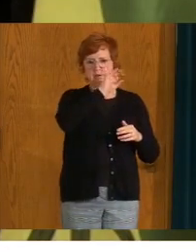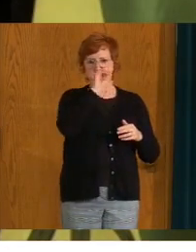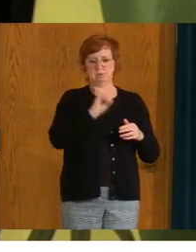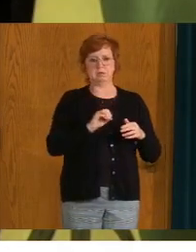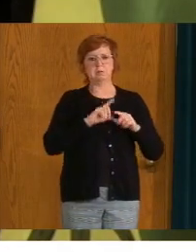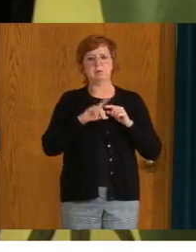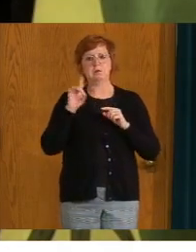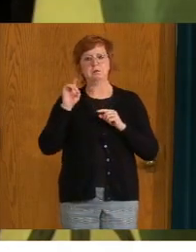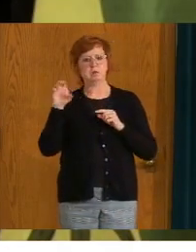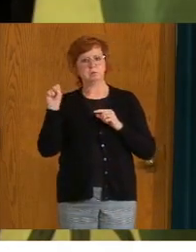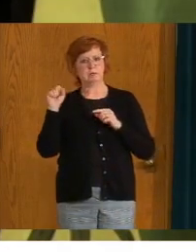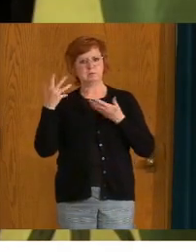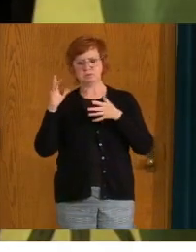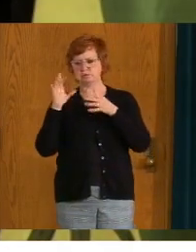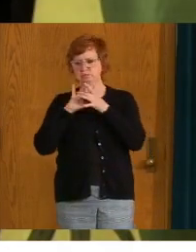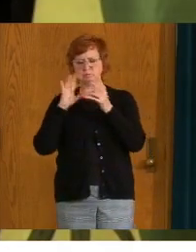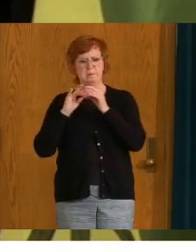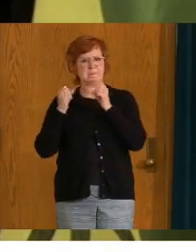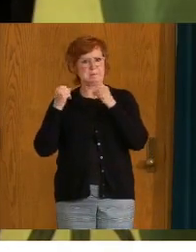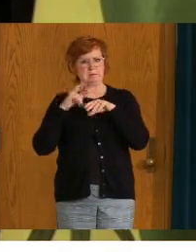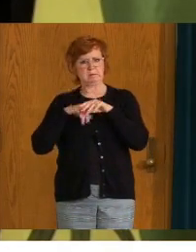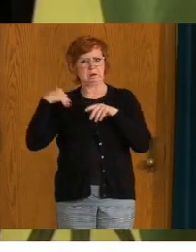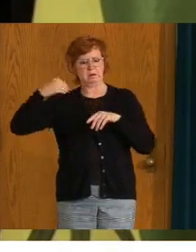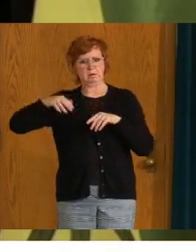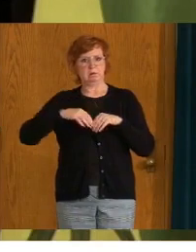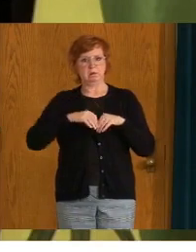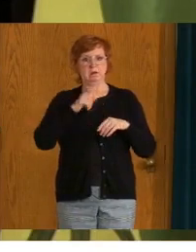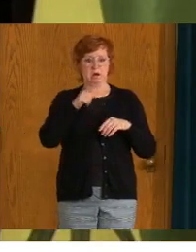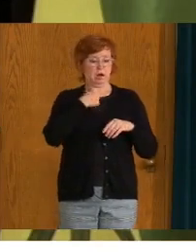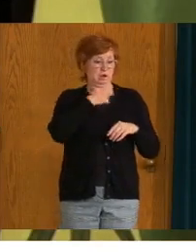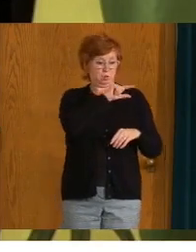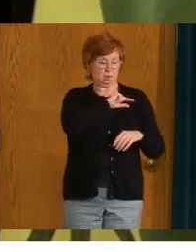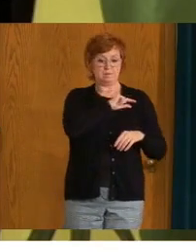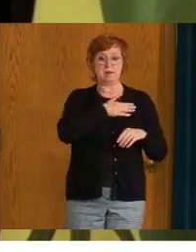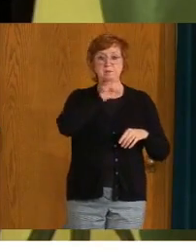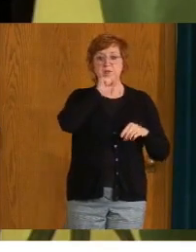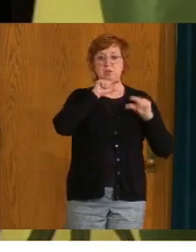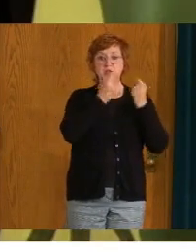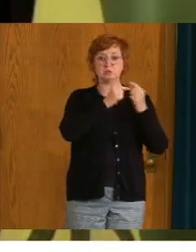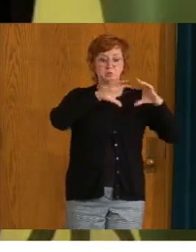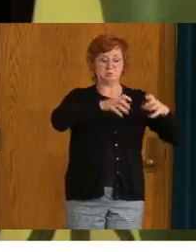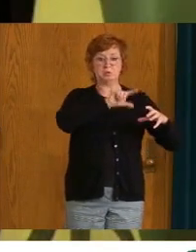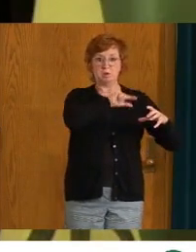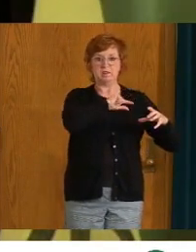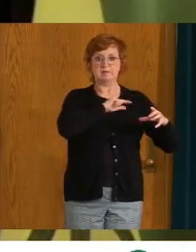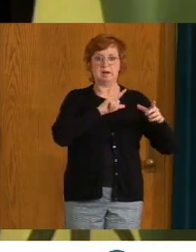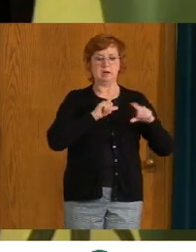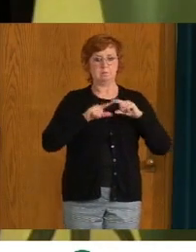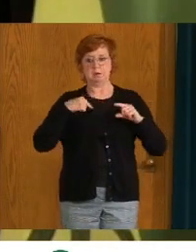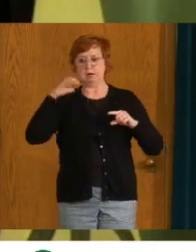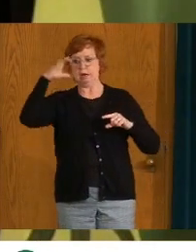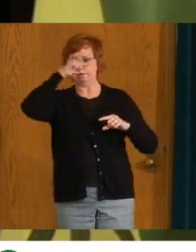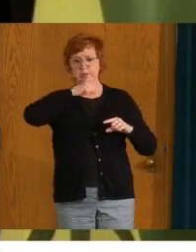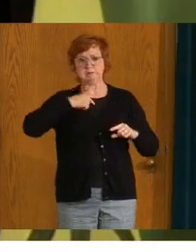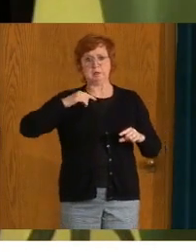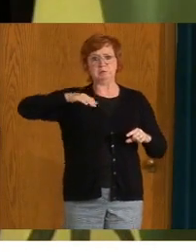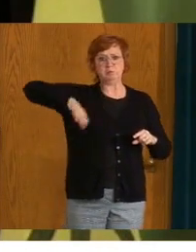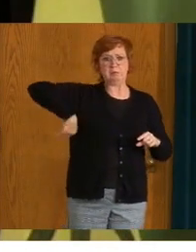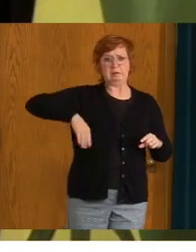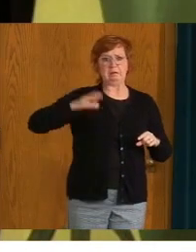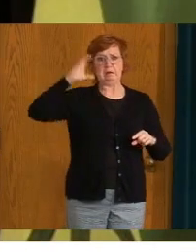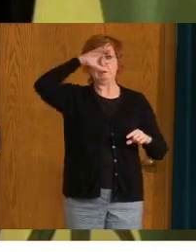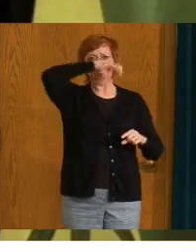eligible for your first shot or second shot, you're always eligible. It doesn't go away. And so we would encourage people in the province that have